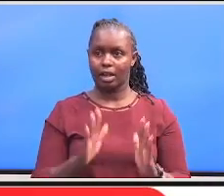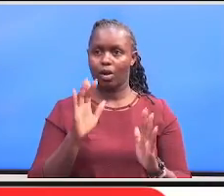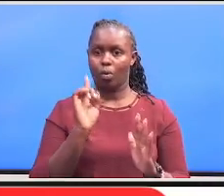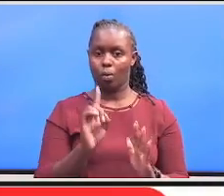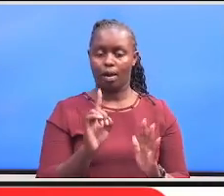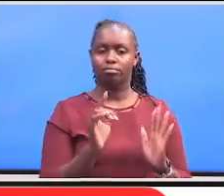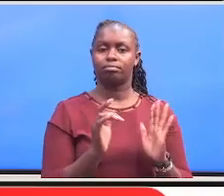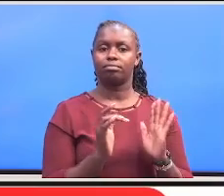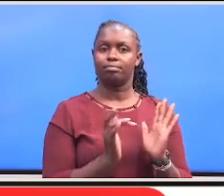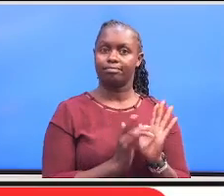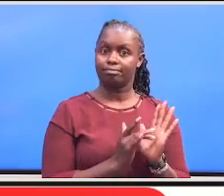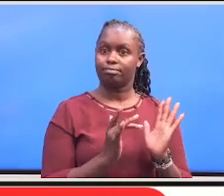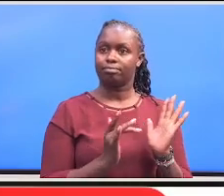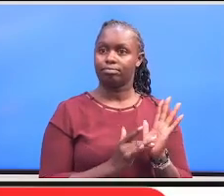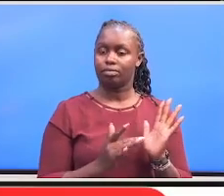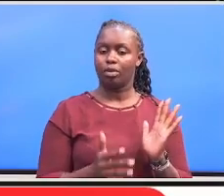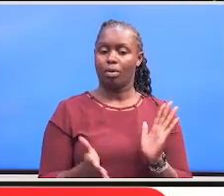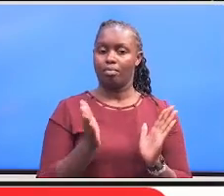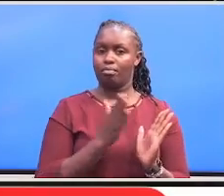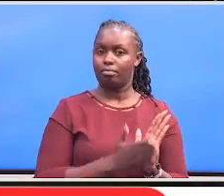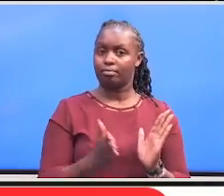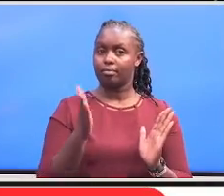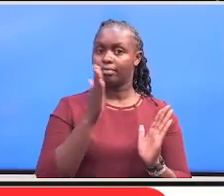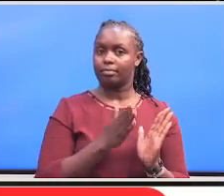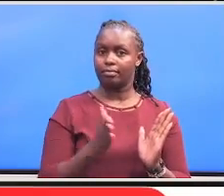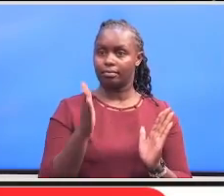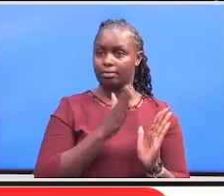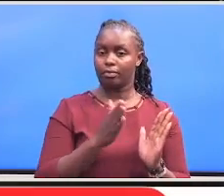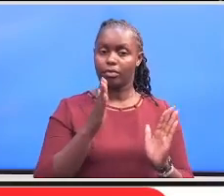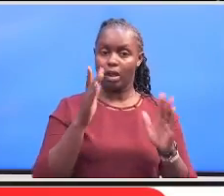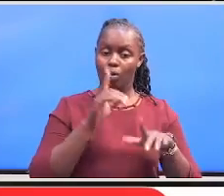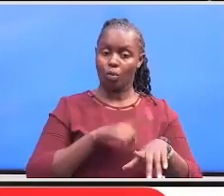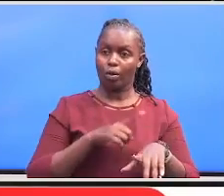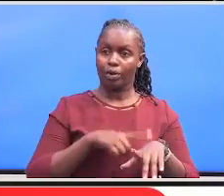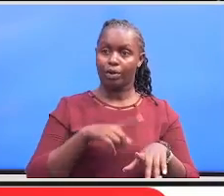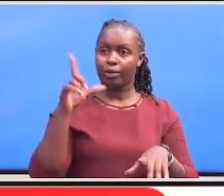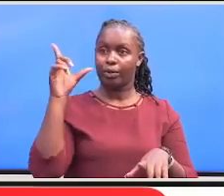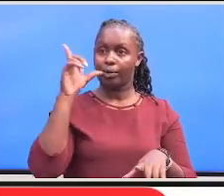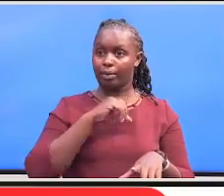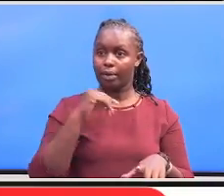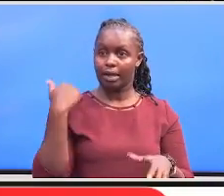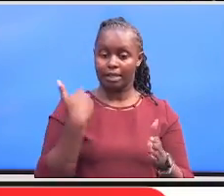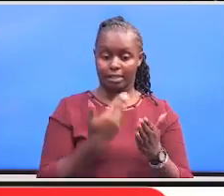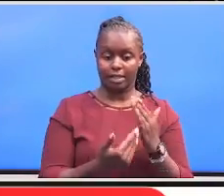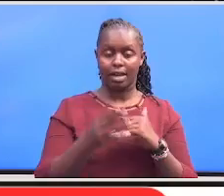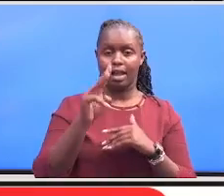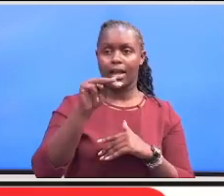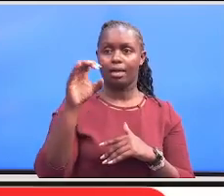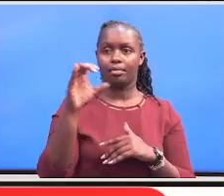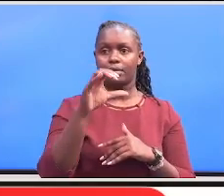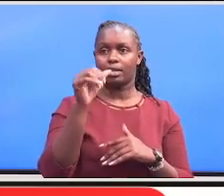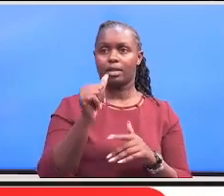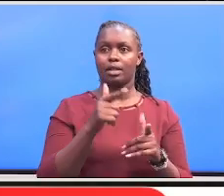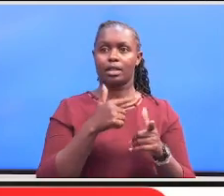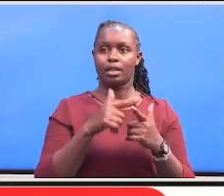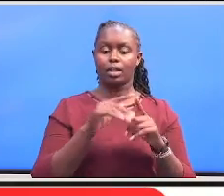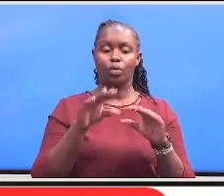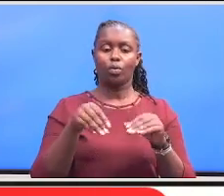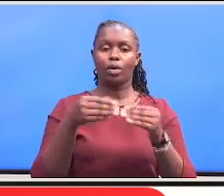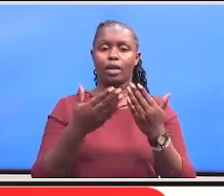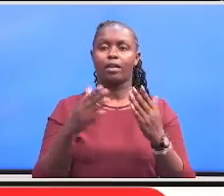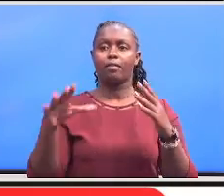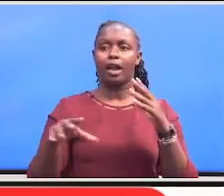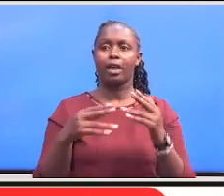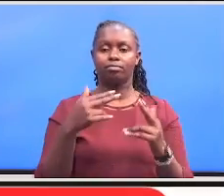one candidate. Then unaenda kwa women. Once umemaliza up until kwa MCA, itakuletea a list of all those people